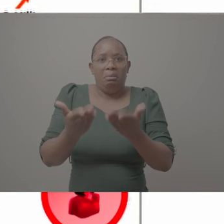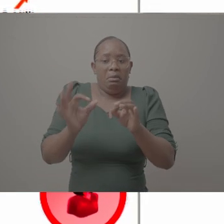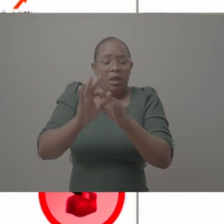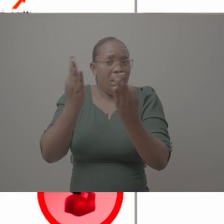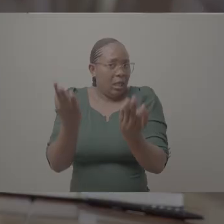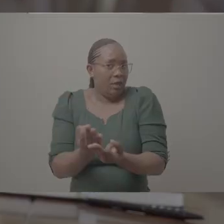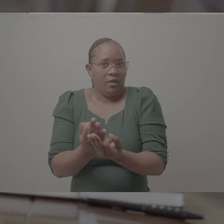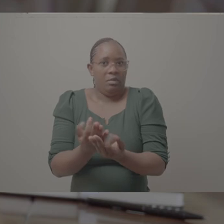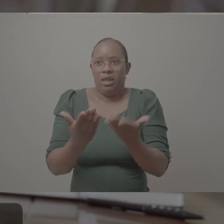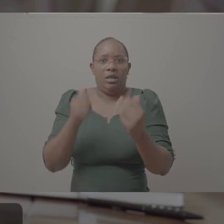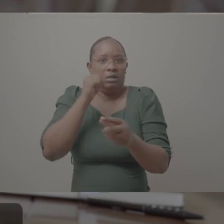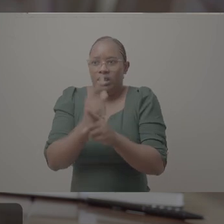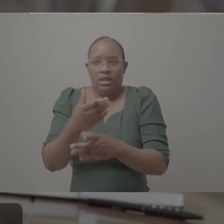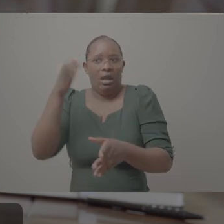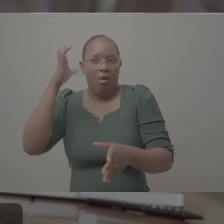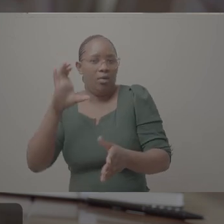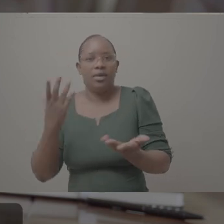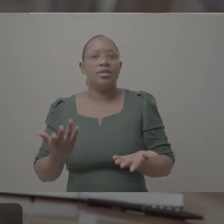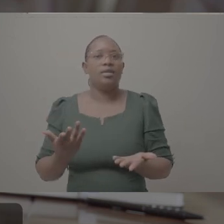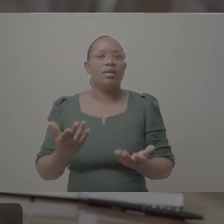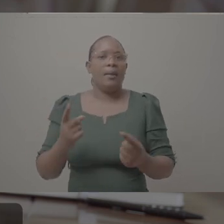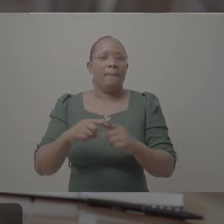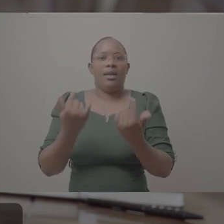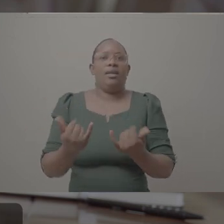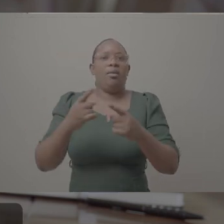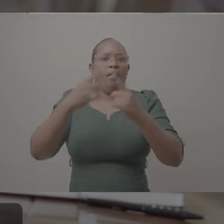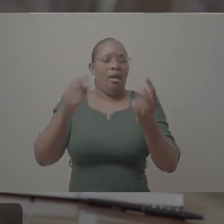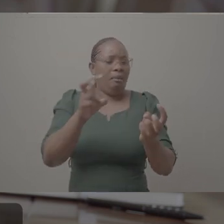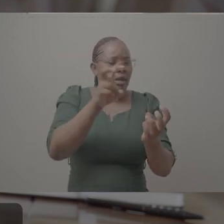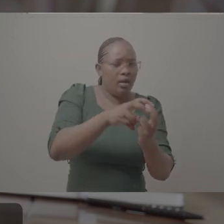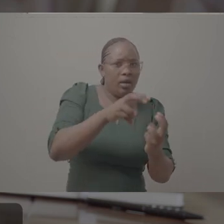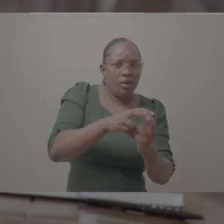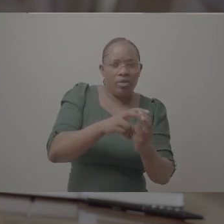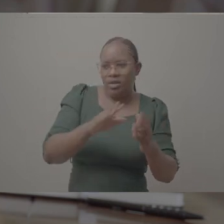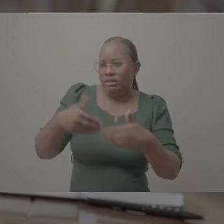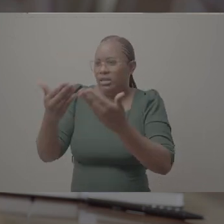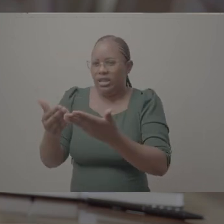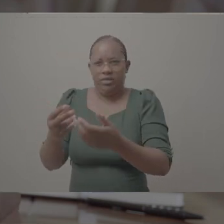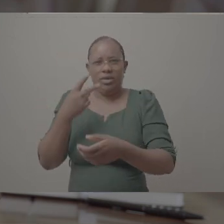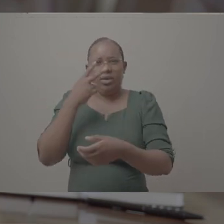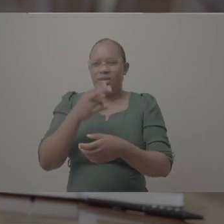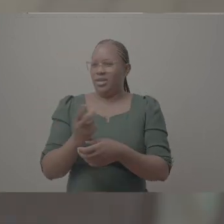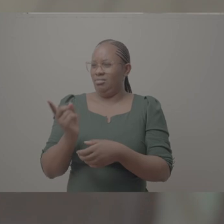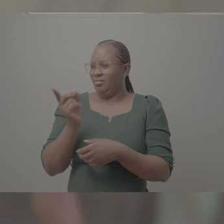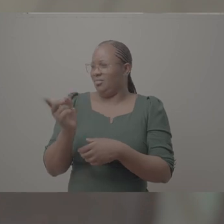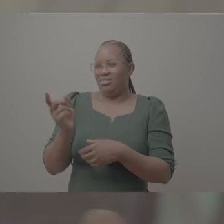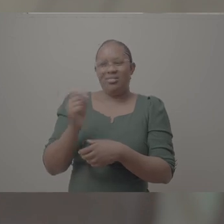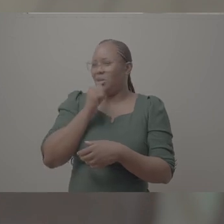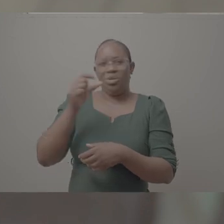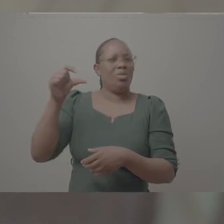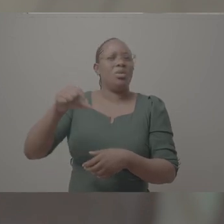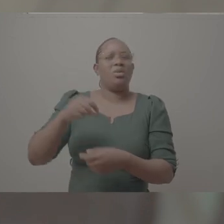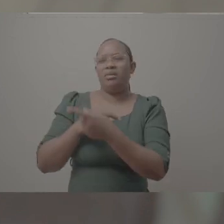family members. But when it comes to awarding of these contracts, then you find that these politically exposed who